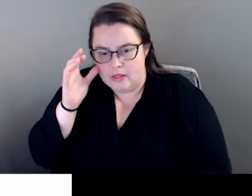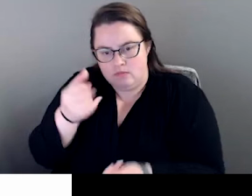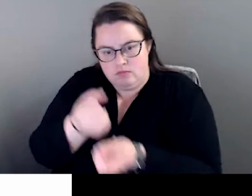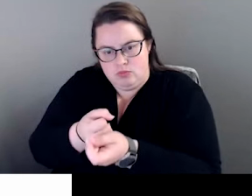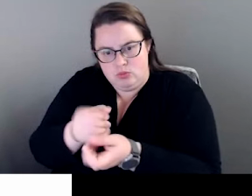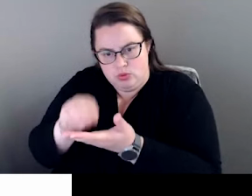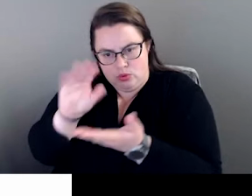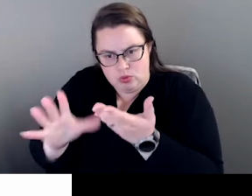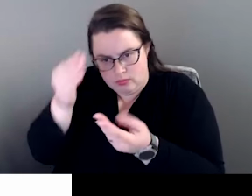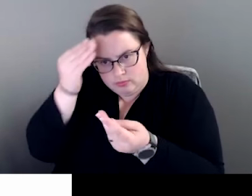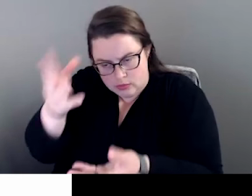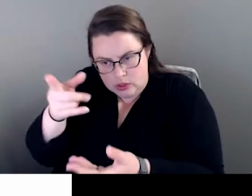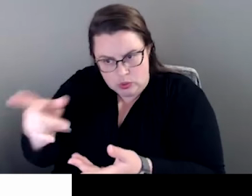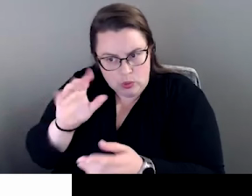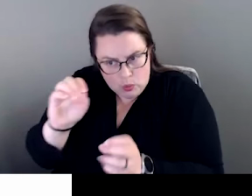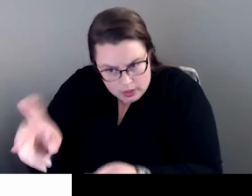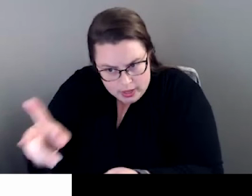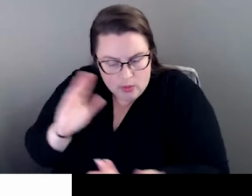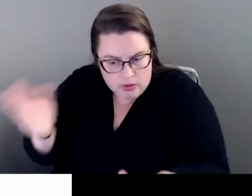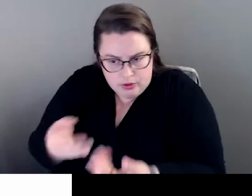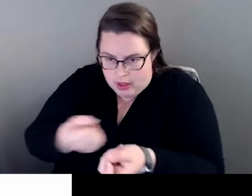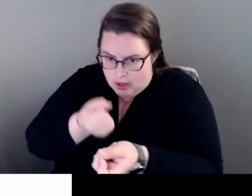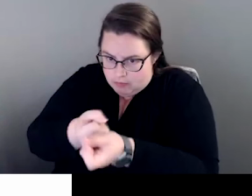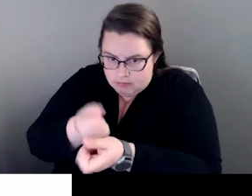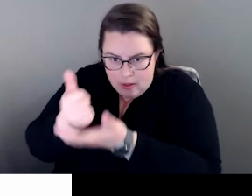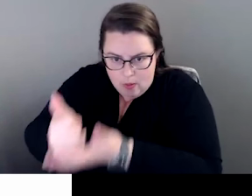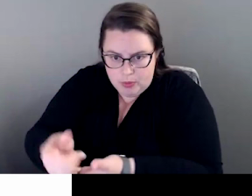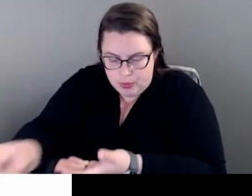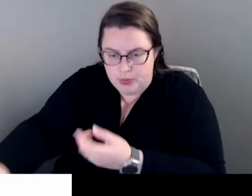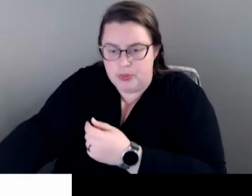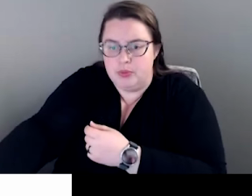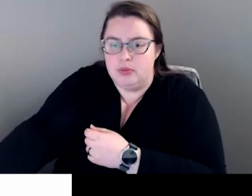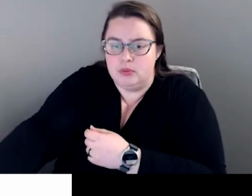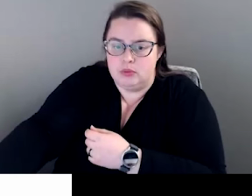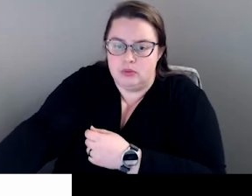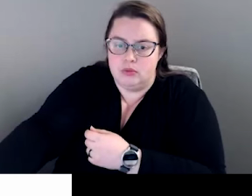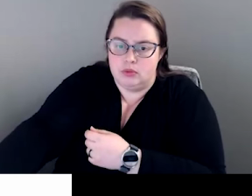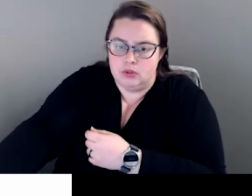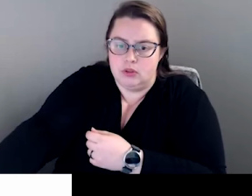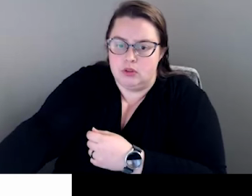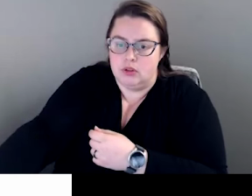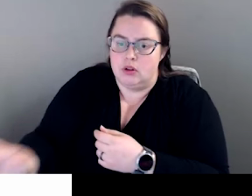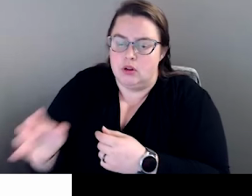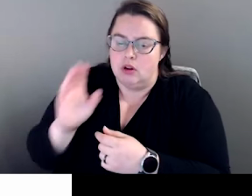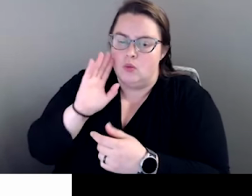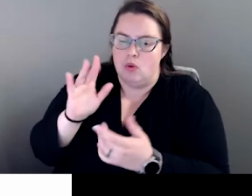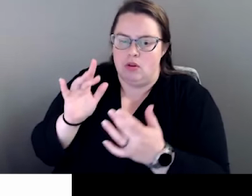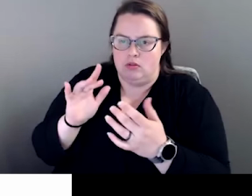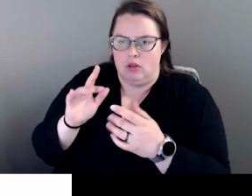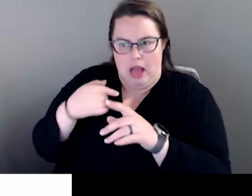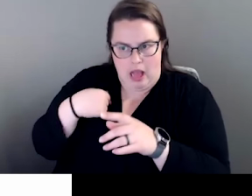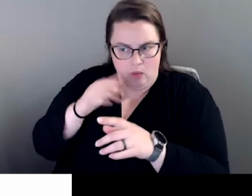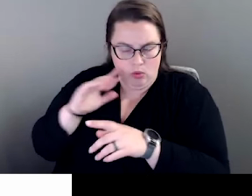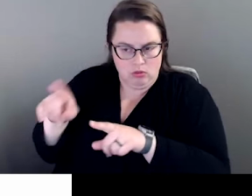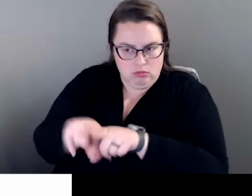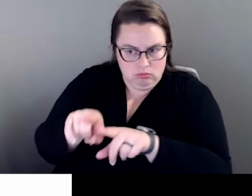she'll be okay and that we're here to help her. And also that, you'll be contacting me as the Title IX coordinator